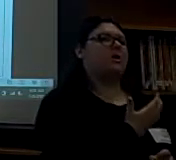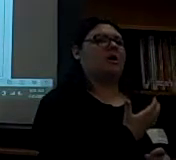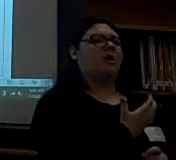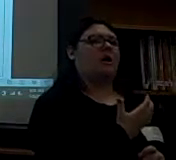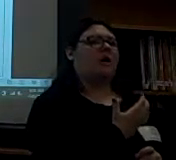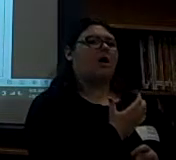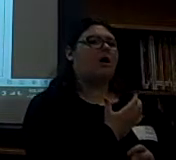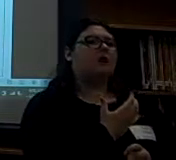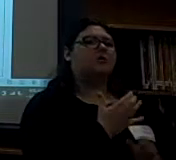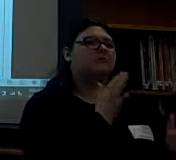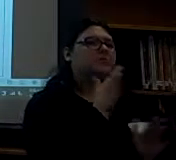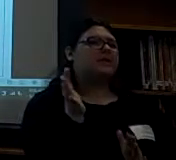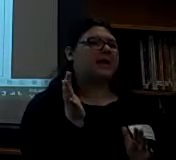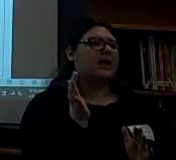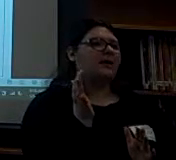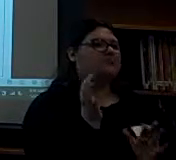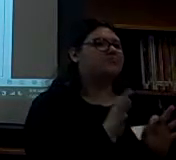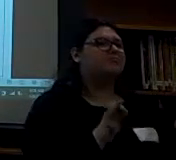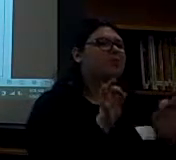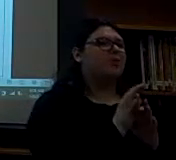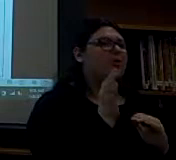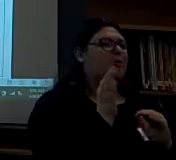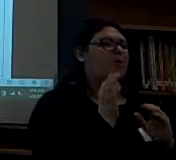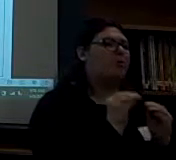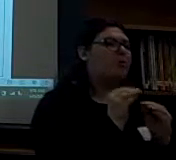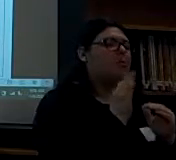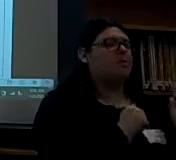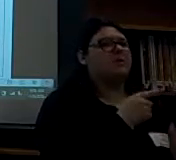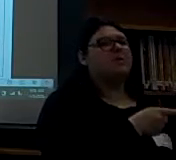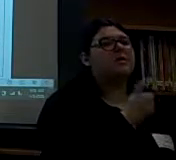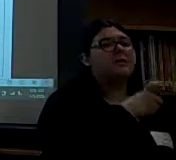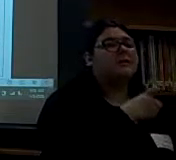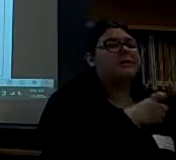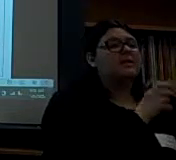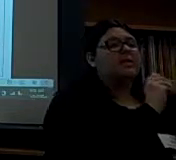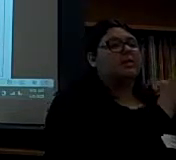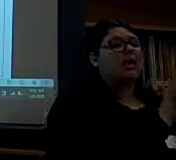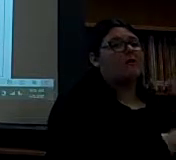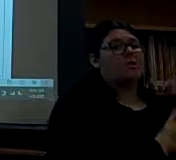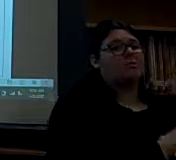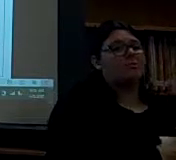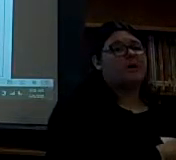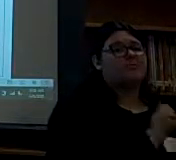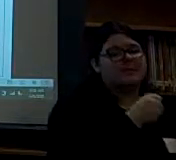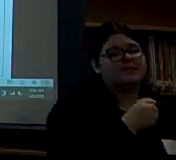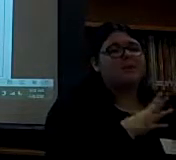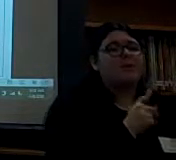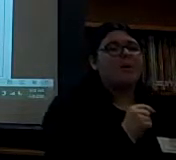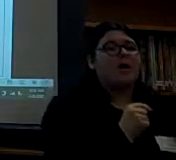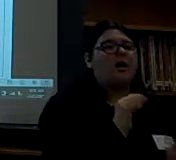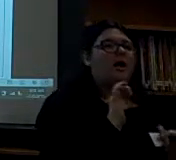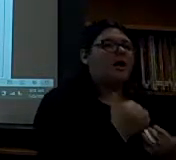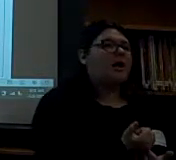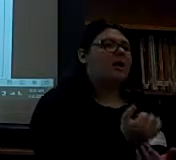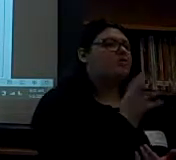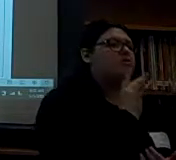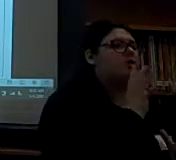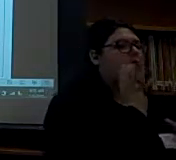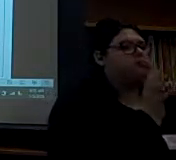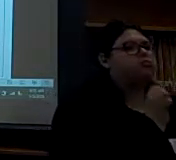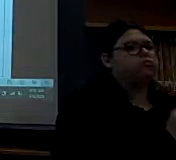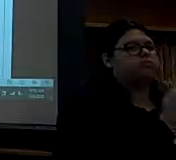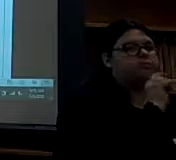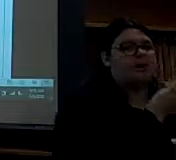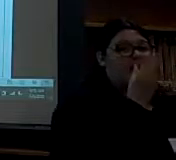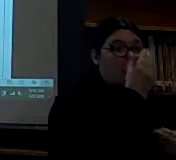matters more than theirs. And objectively, it does. They do have to get off of the iPad and come to the dinner table. It's how we talk to our kids. I